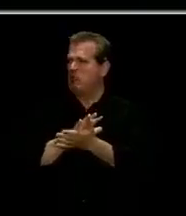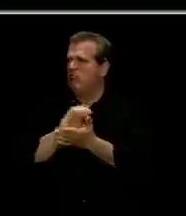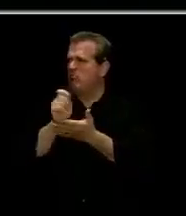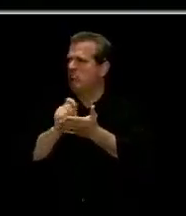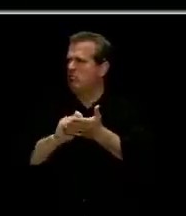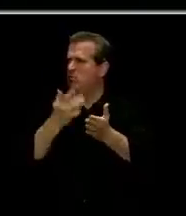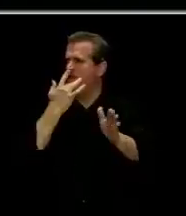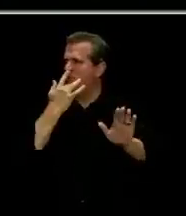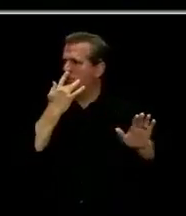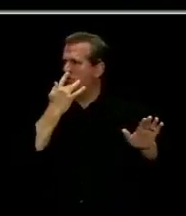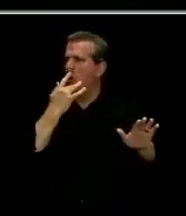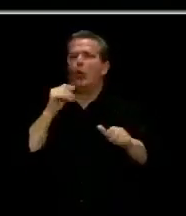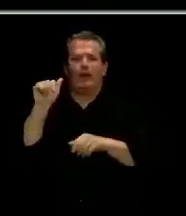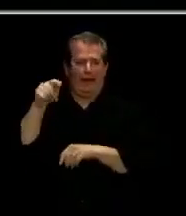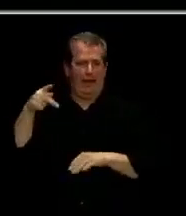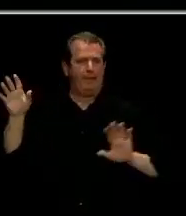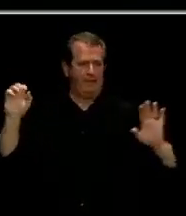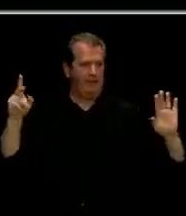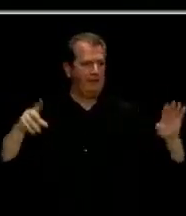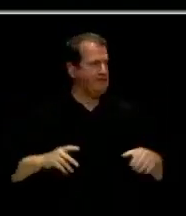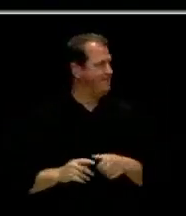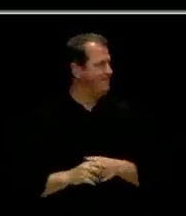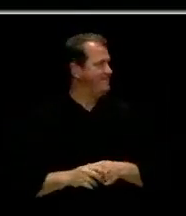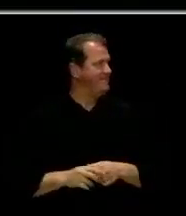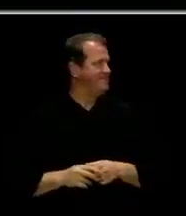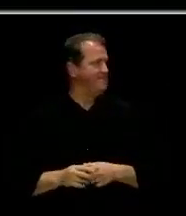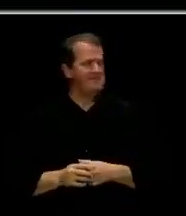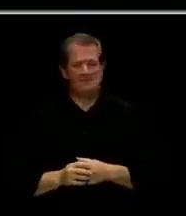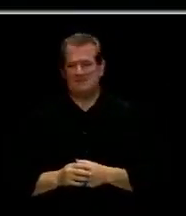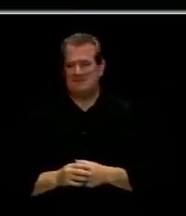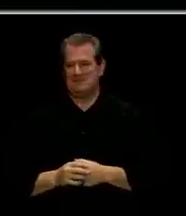year? Keep paper.